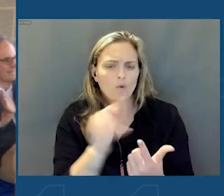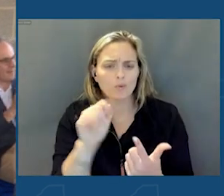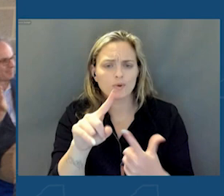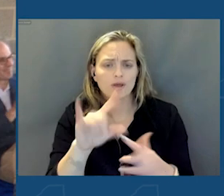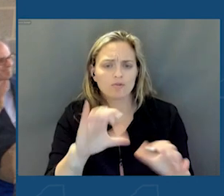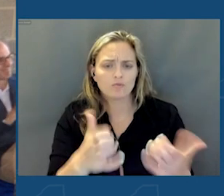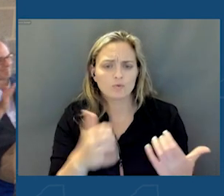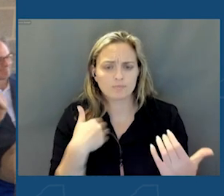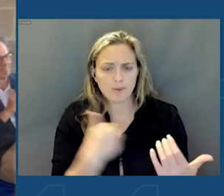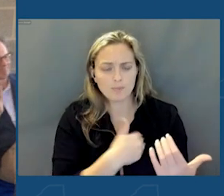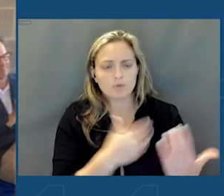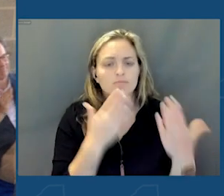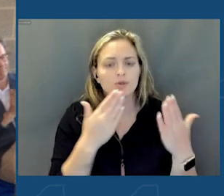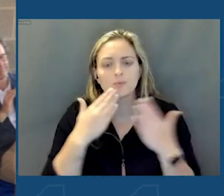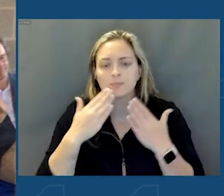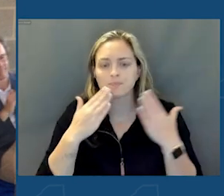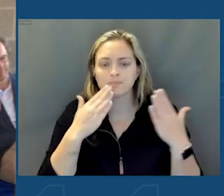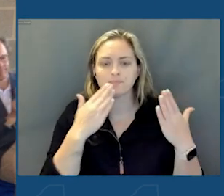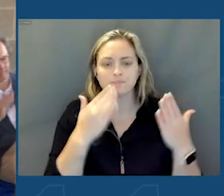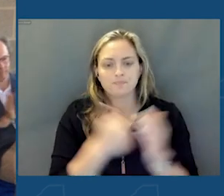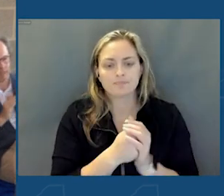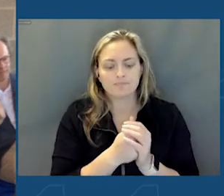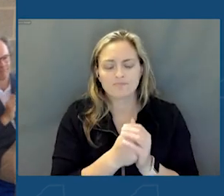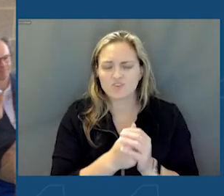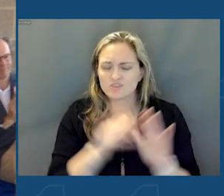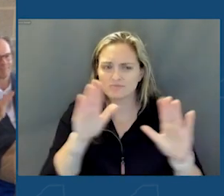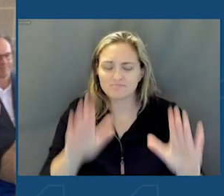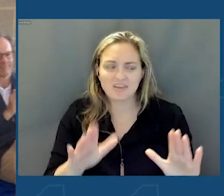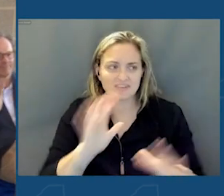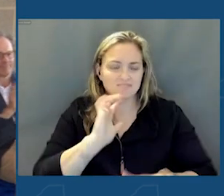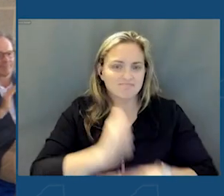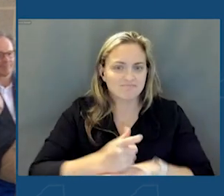for putting together a world-class application.